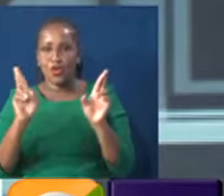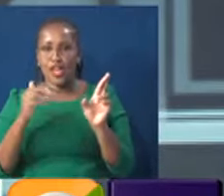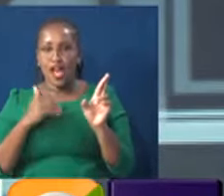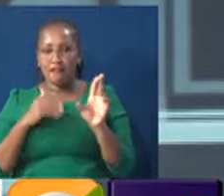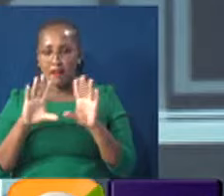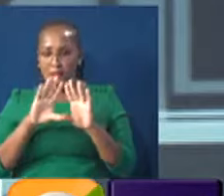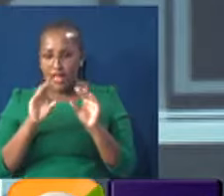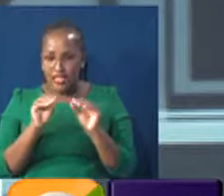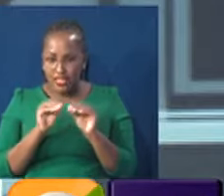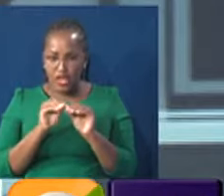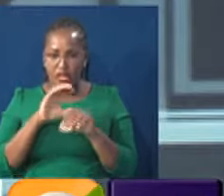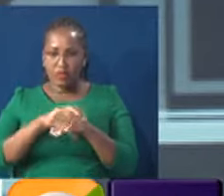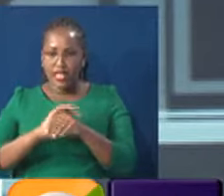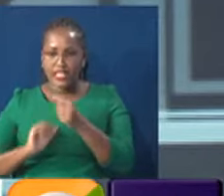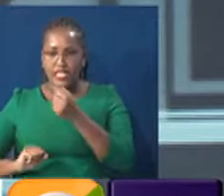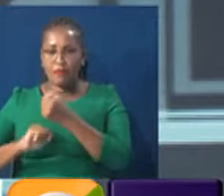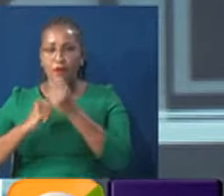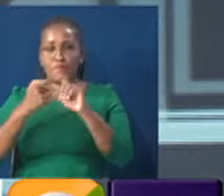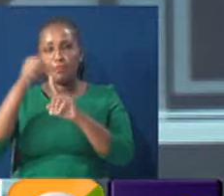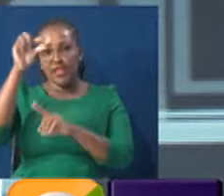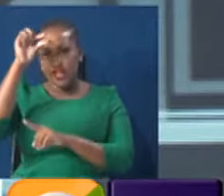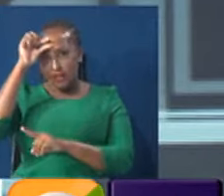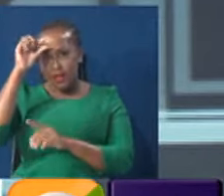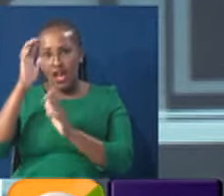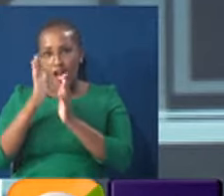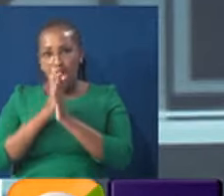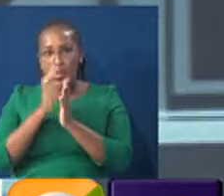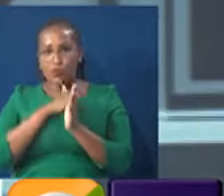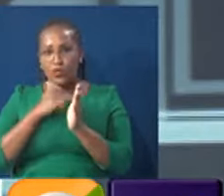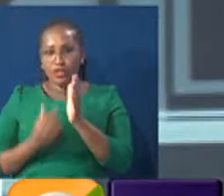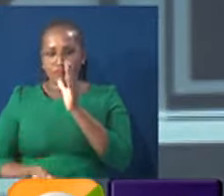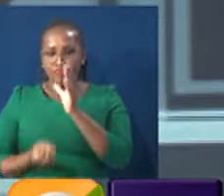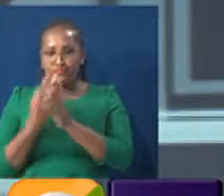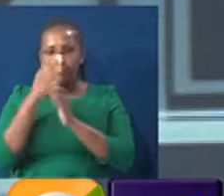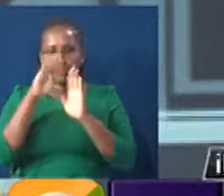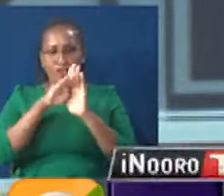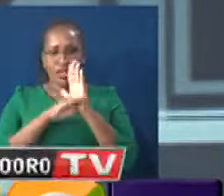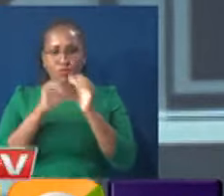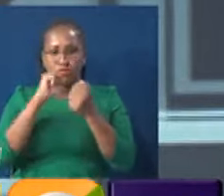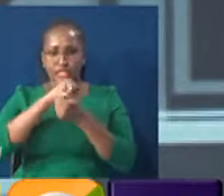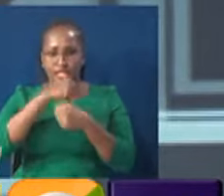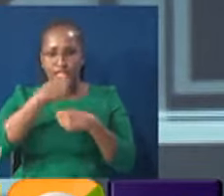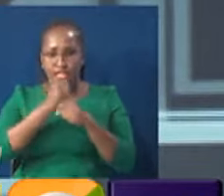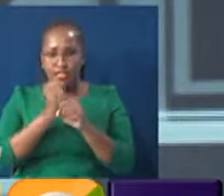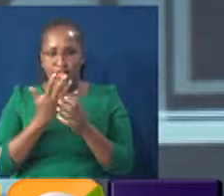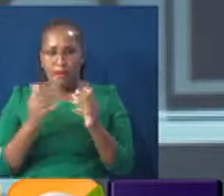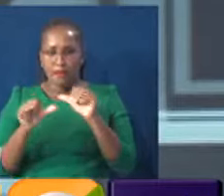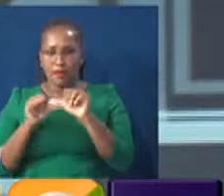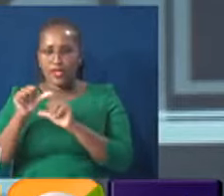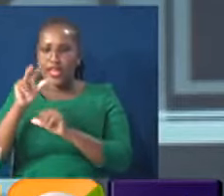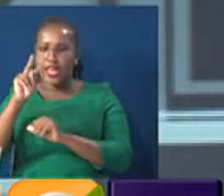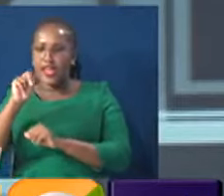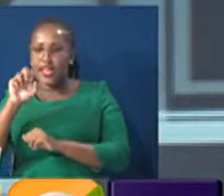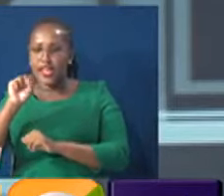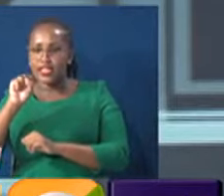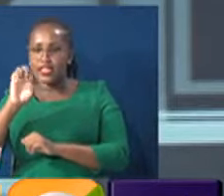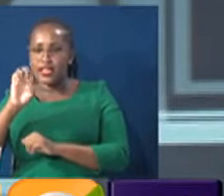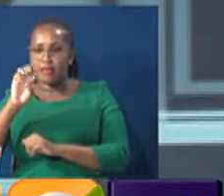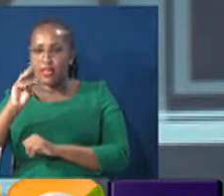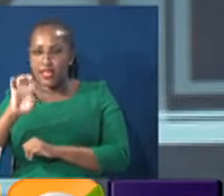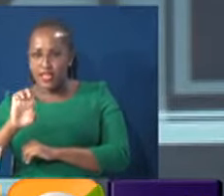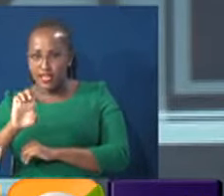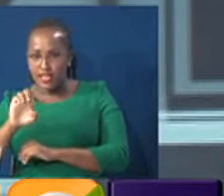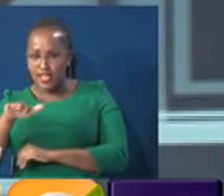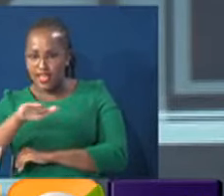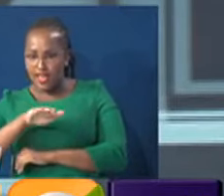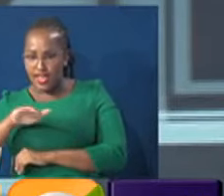gotten support from government, and we are embarking on a program to modernize. On the MSME sector, you remember,